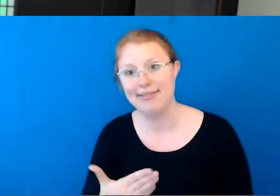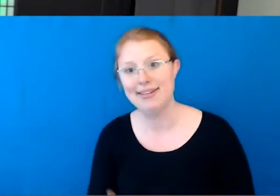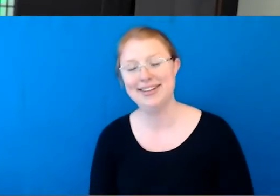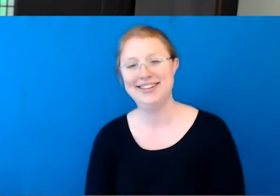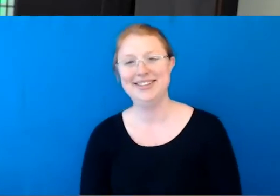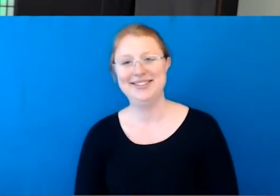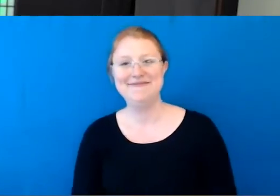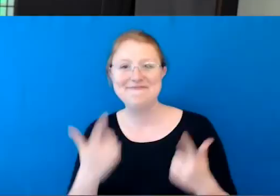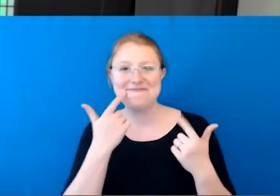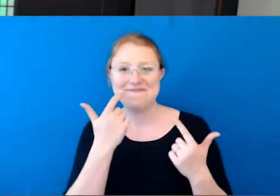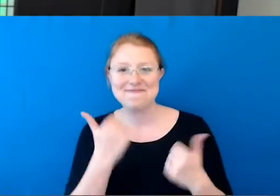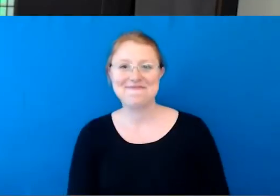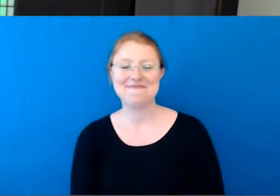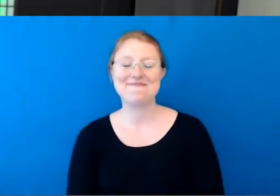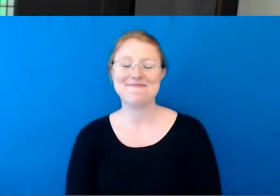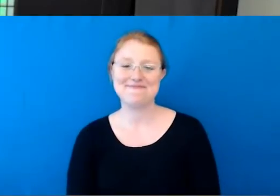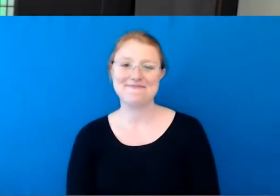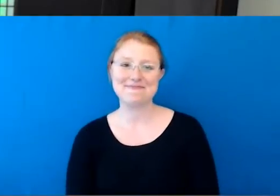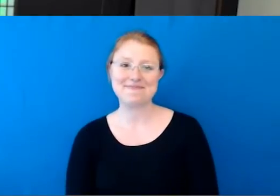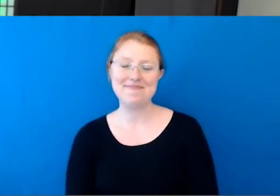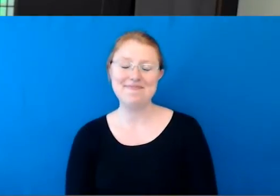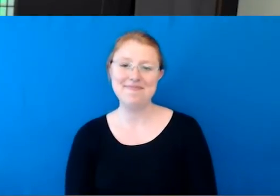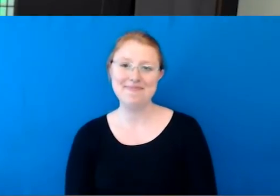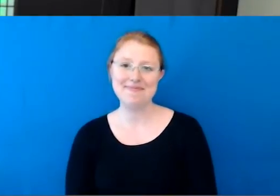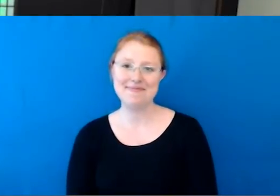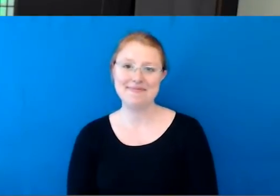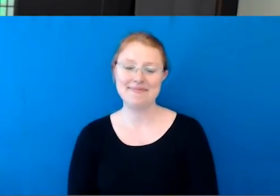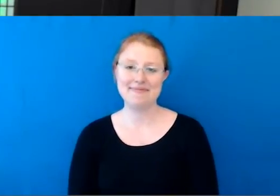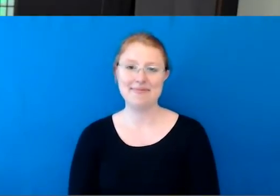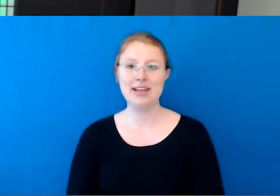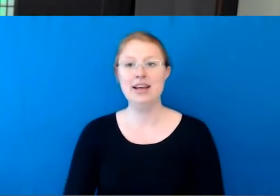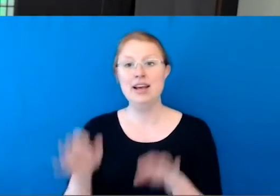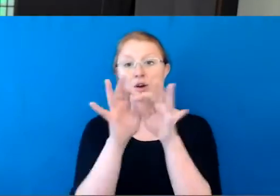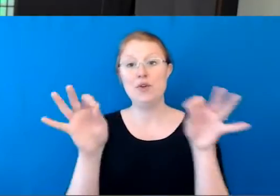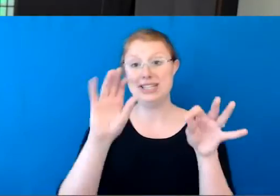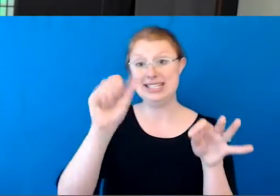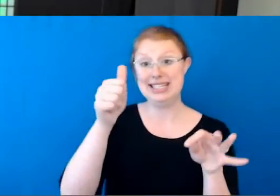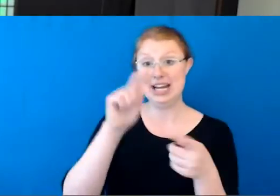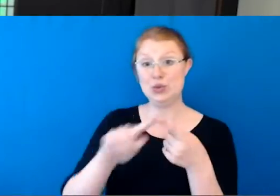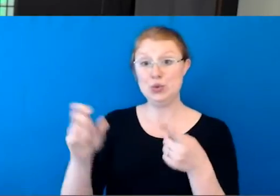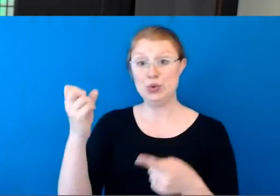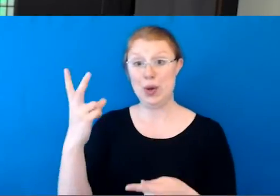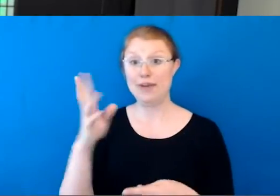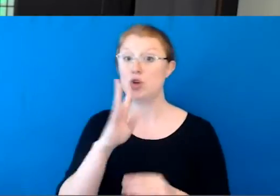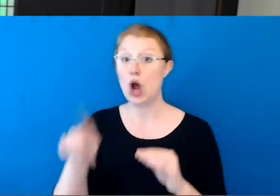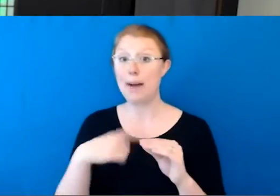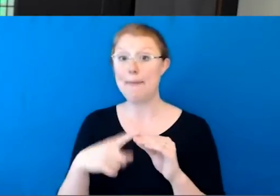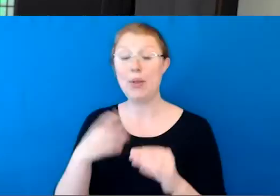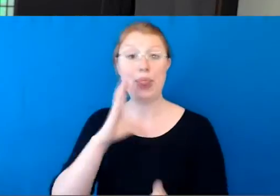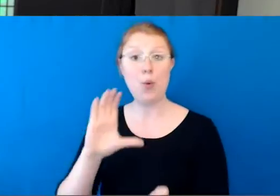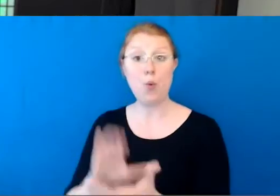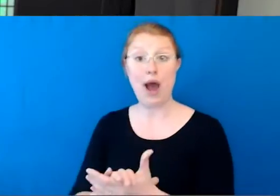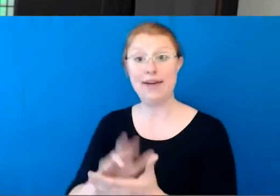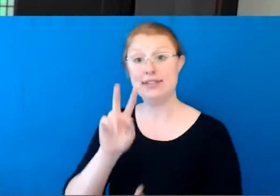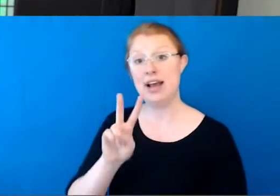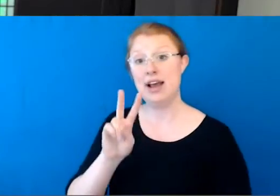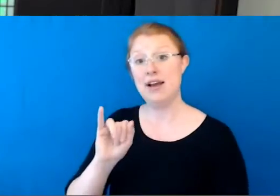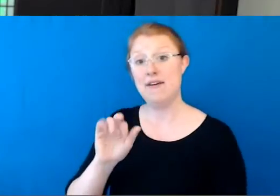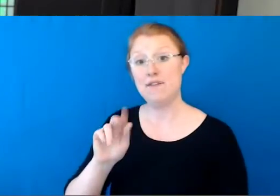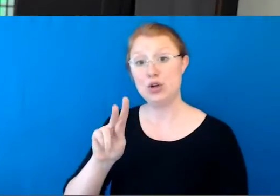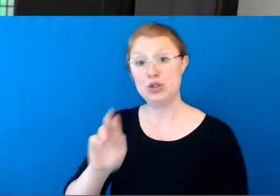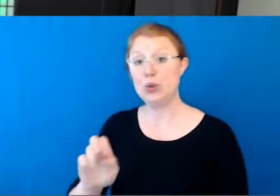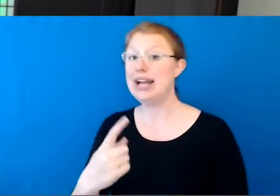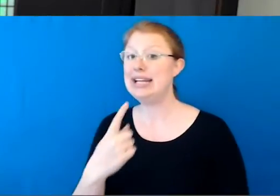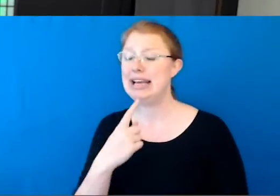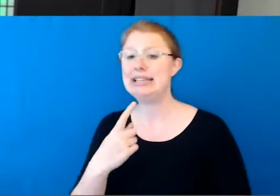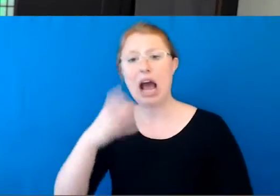So verses 10 through 12 speak of her virtue, and it says the heart of her husband can safely trust her. He need not